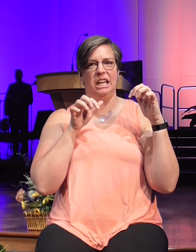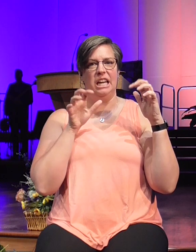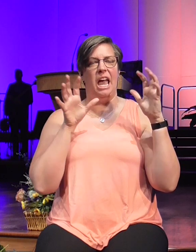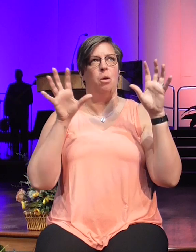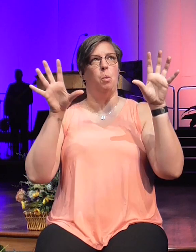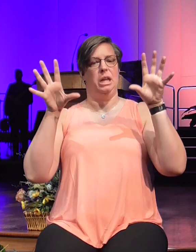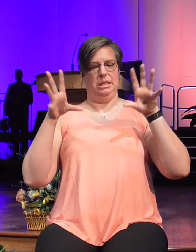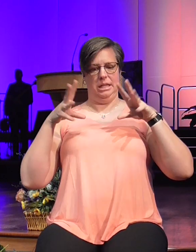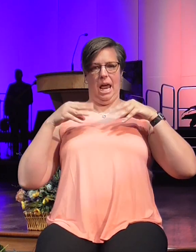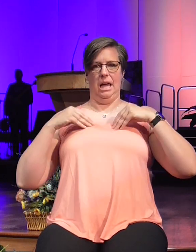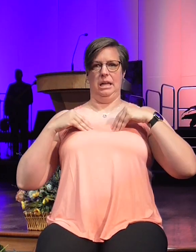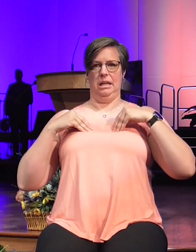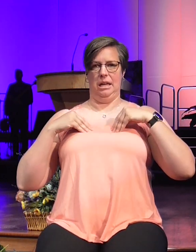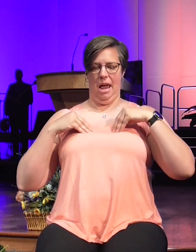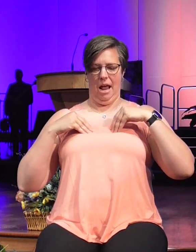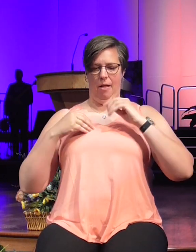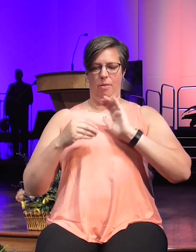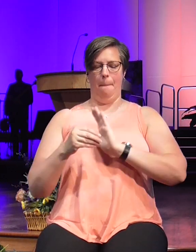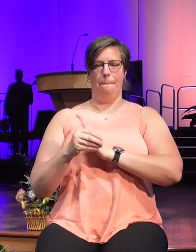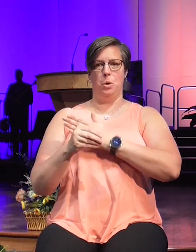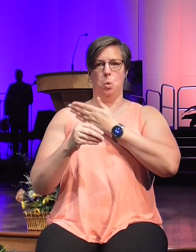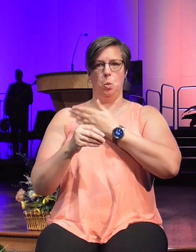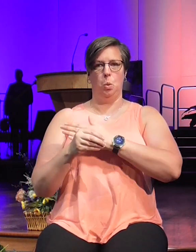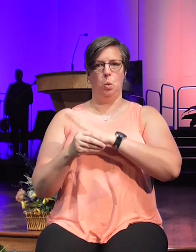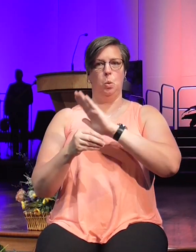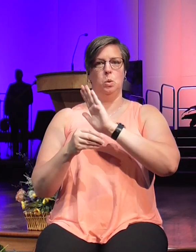in the music,